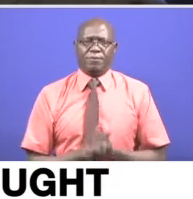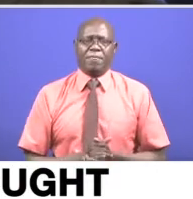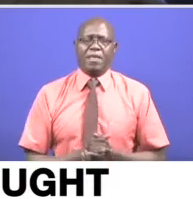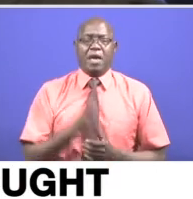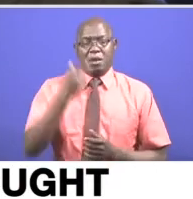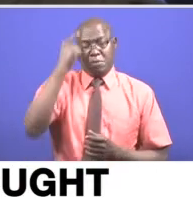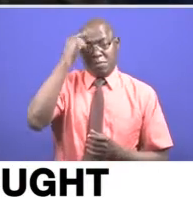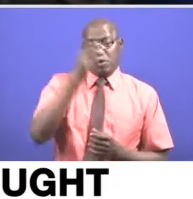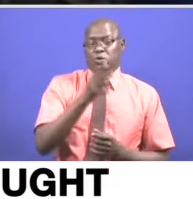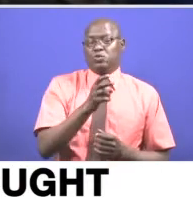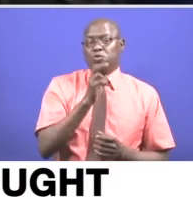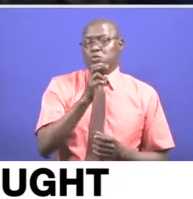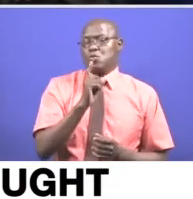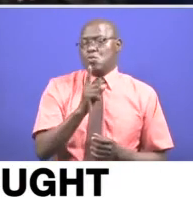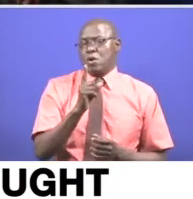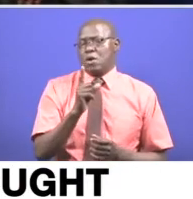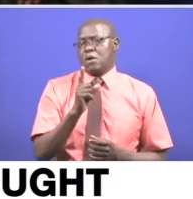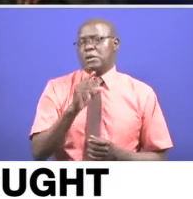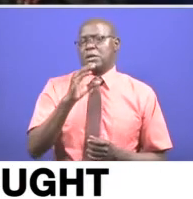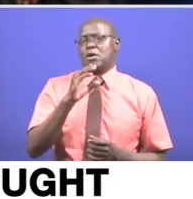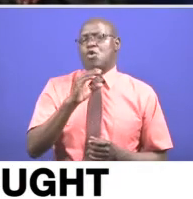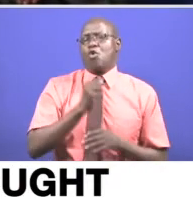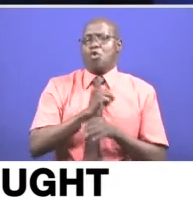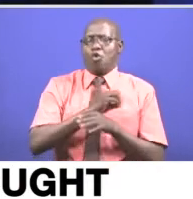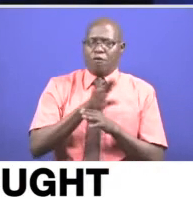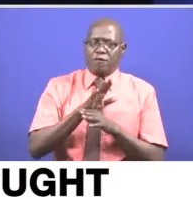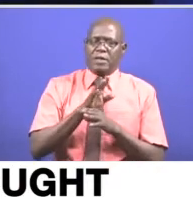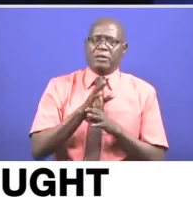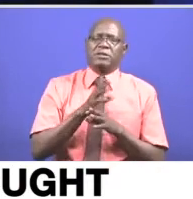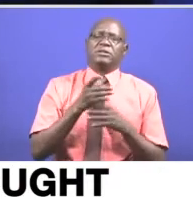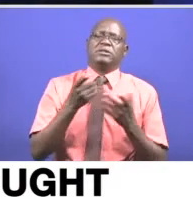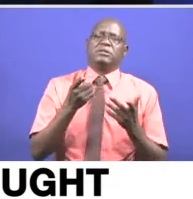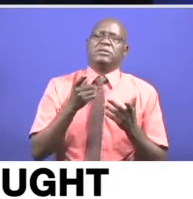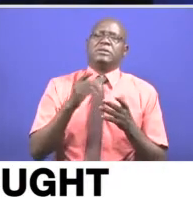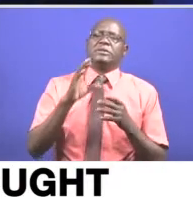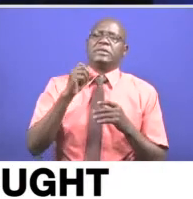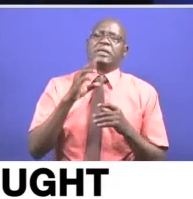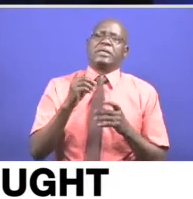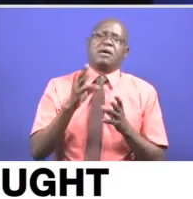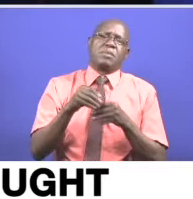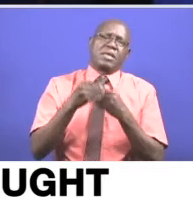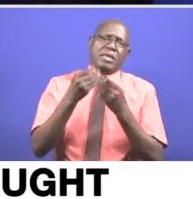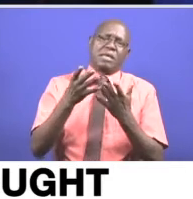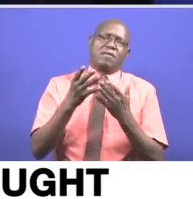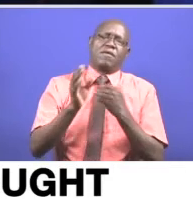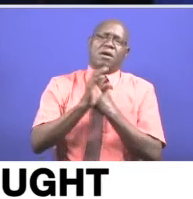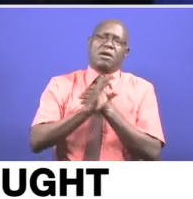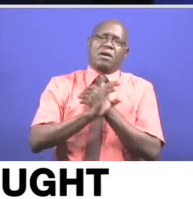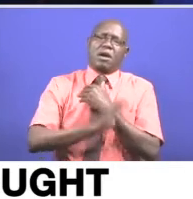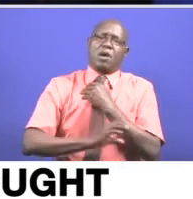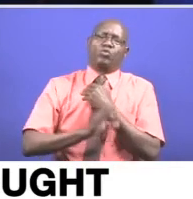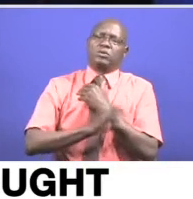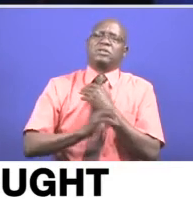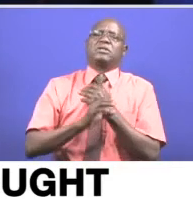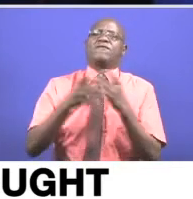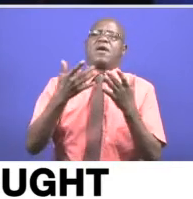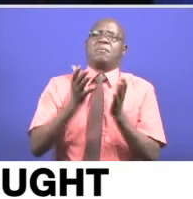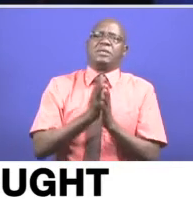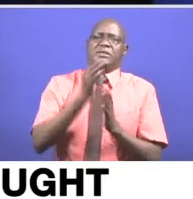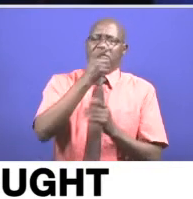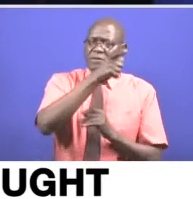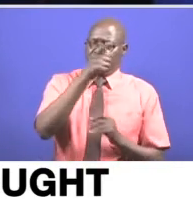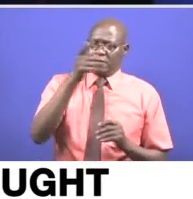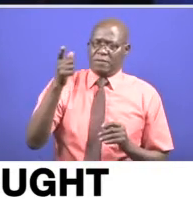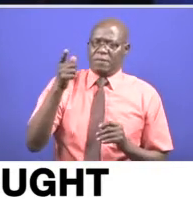when COVID hit, yes. also Citam was able to give yes. donations to families across the country. Yes. Are you